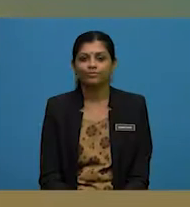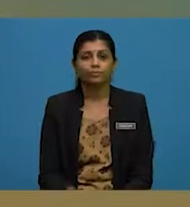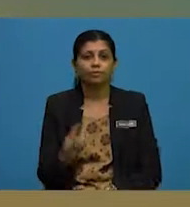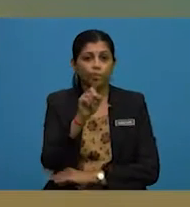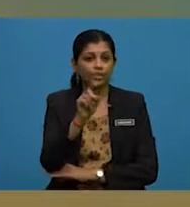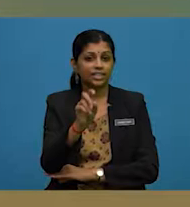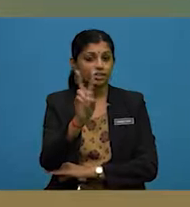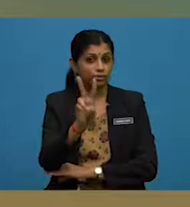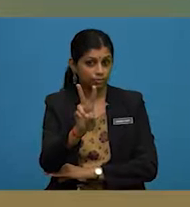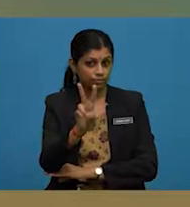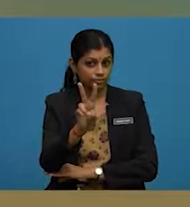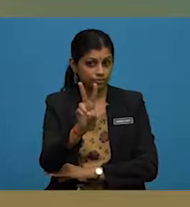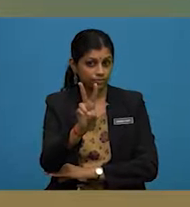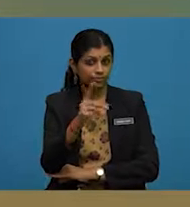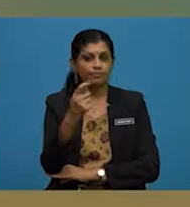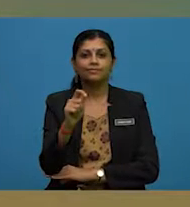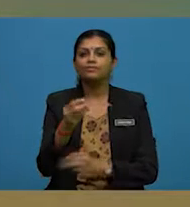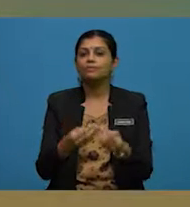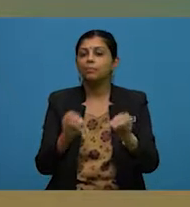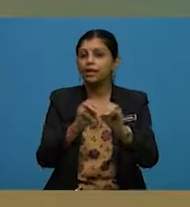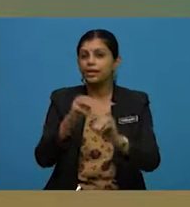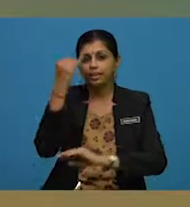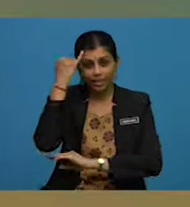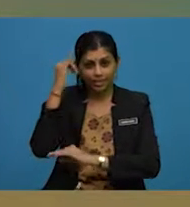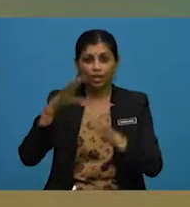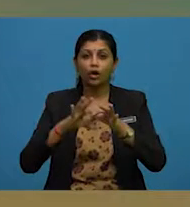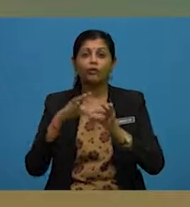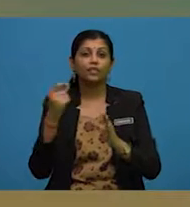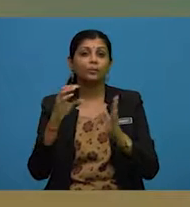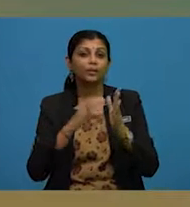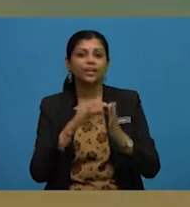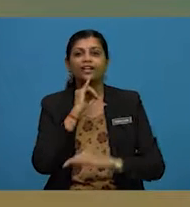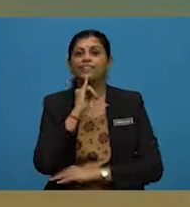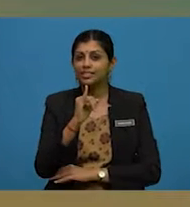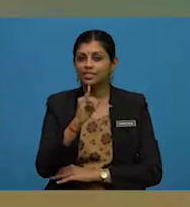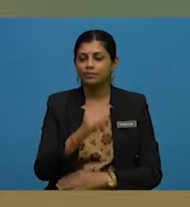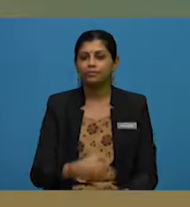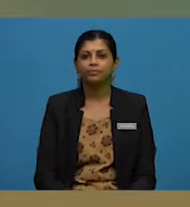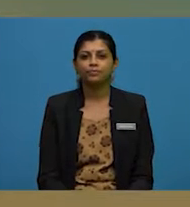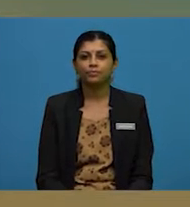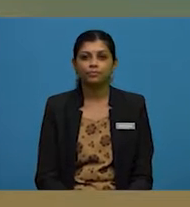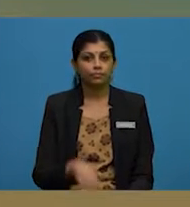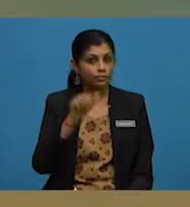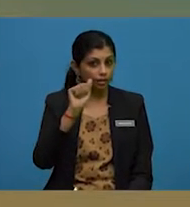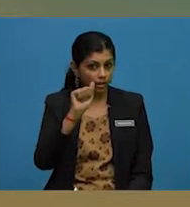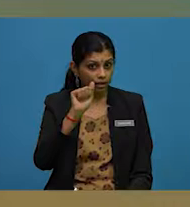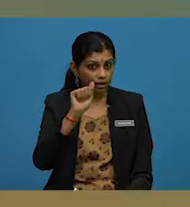Question 2. The main idea of the paragraph is